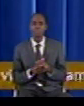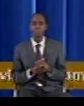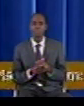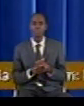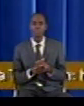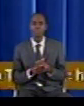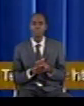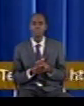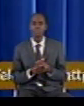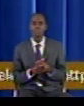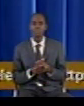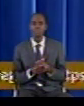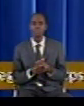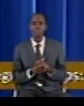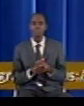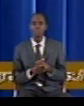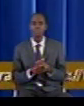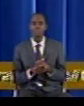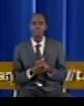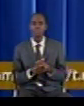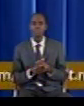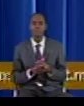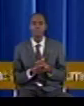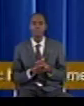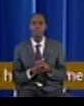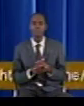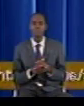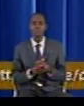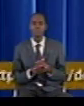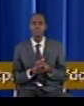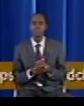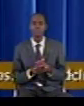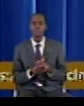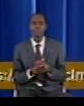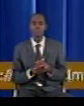Arukola local government. Nada sama